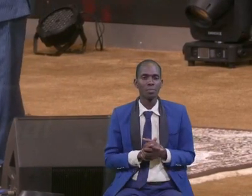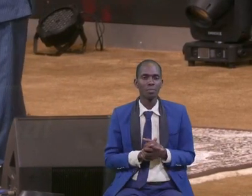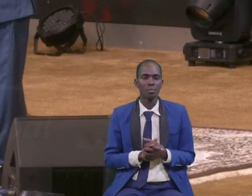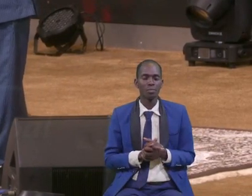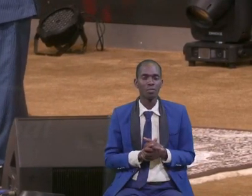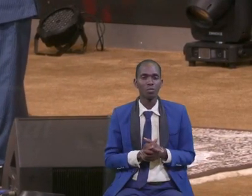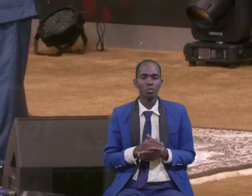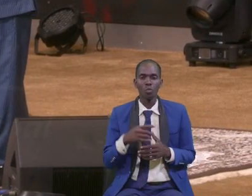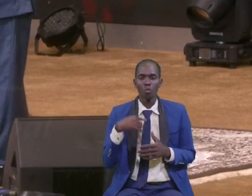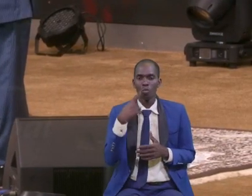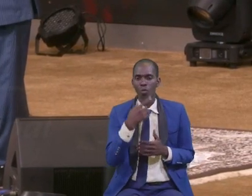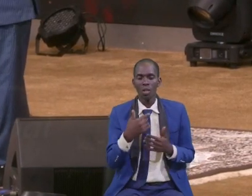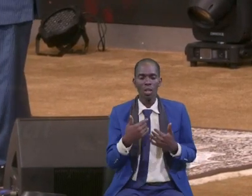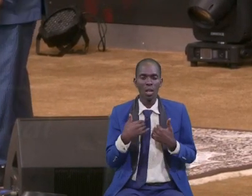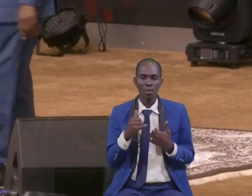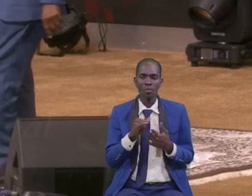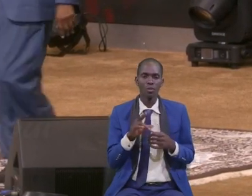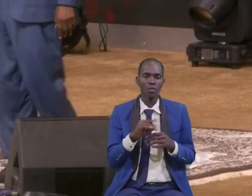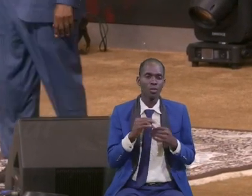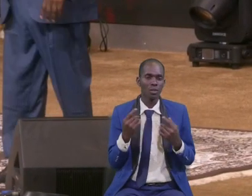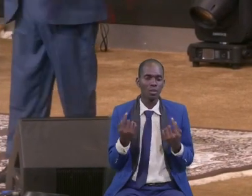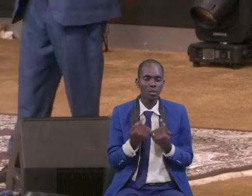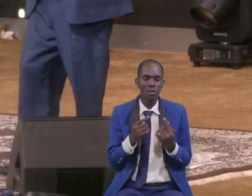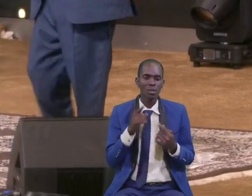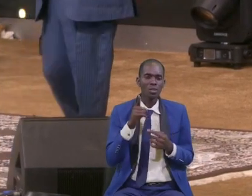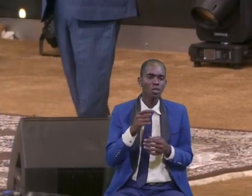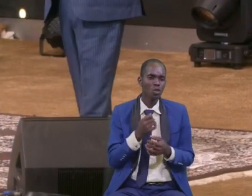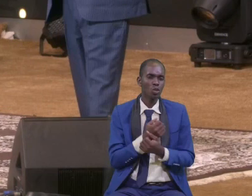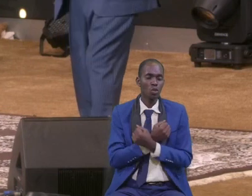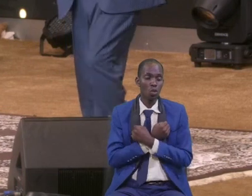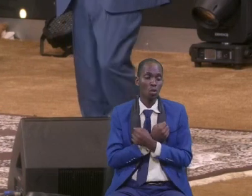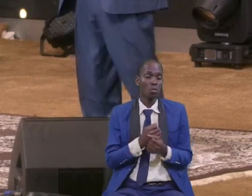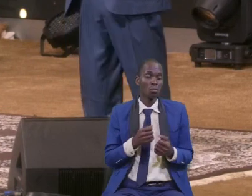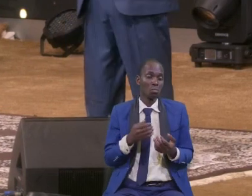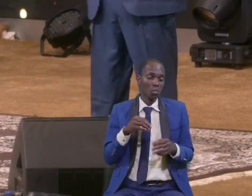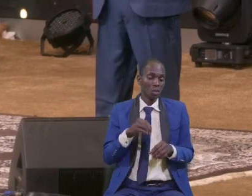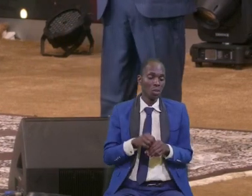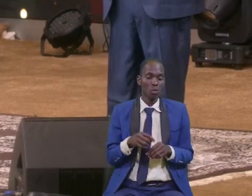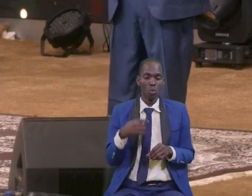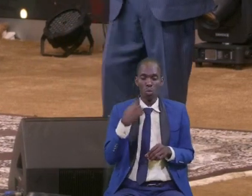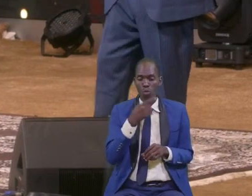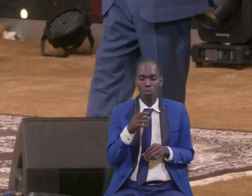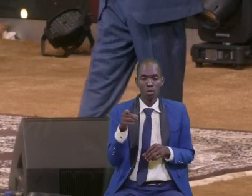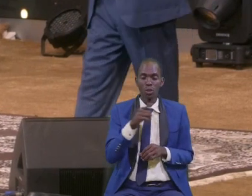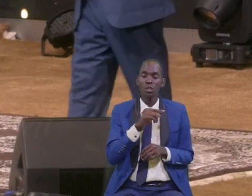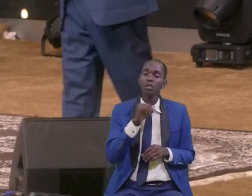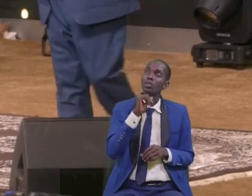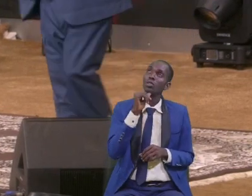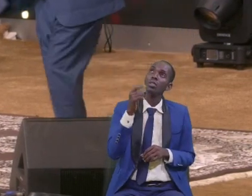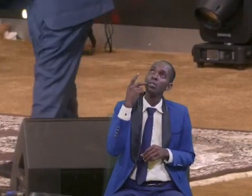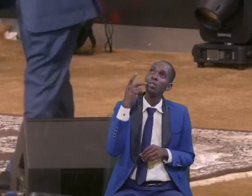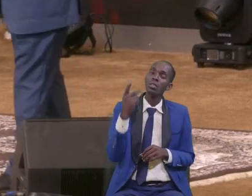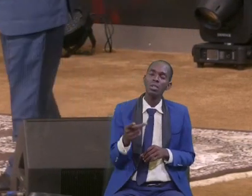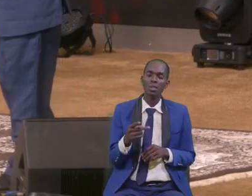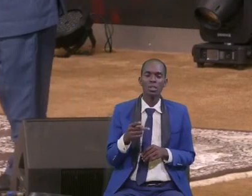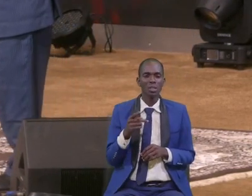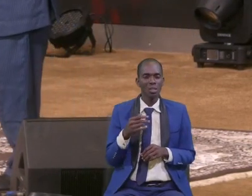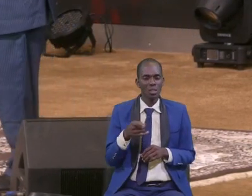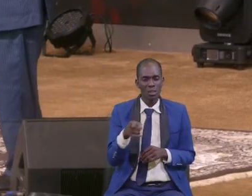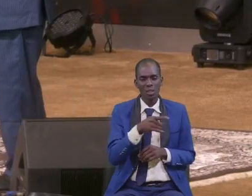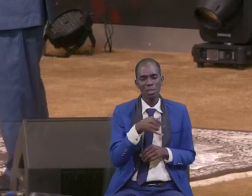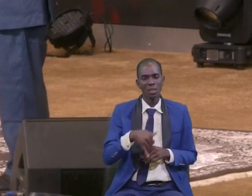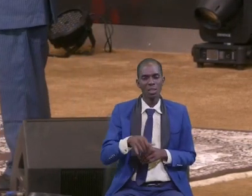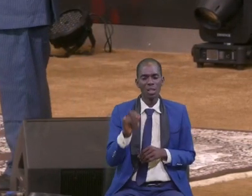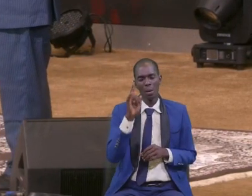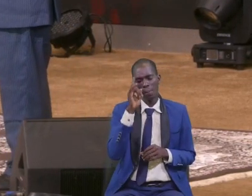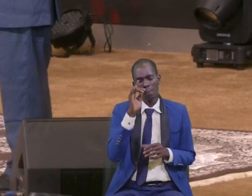not seen, ye love, in whom though now ye see him not, ye yet believing,